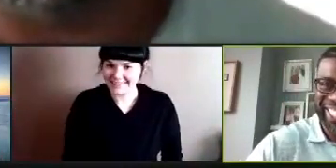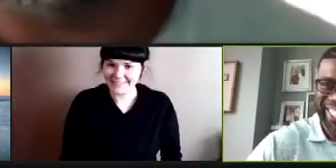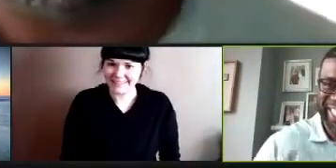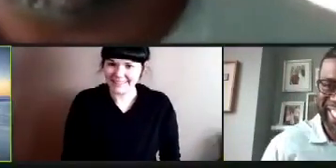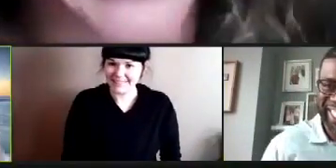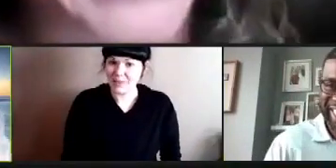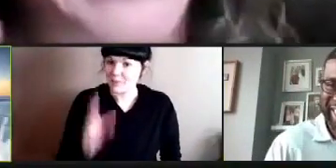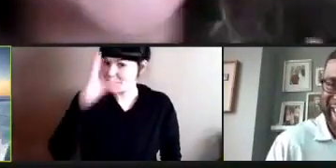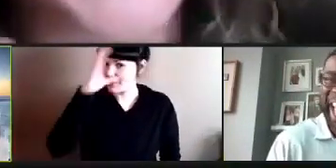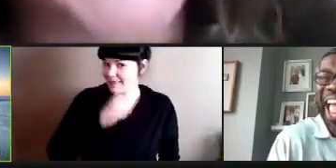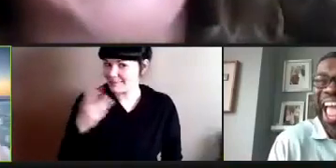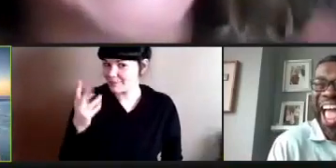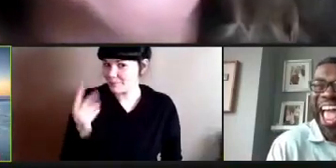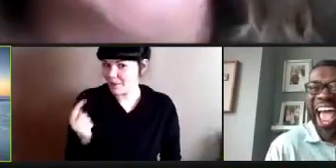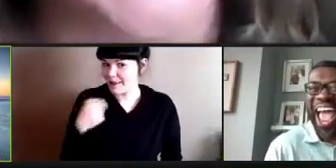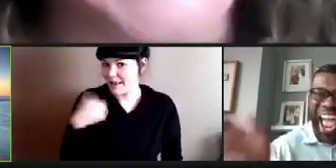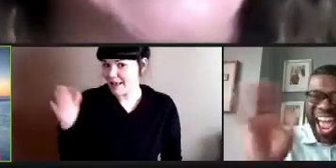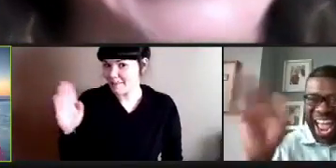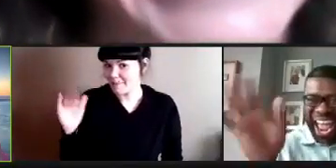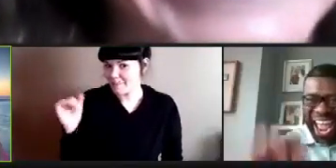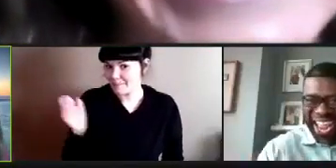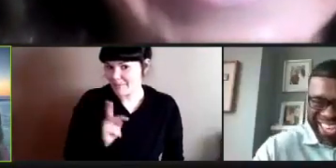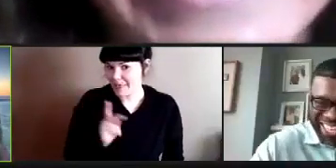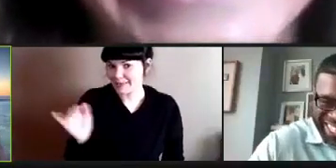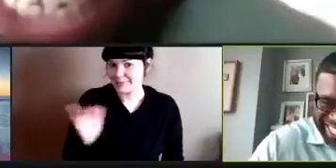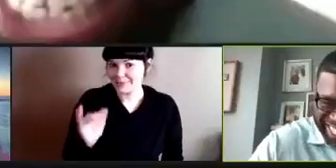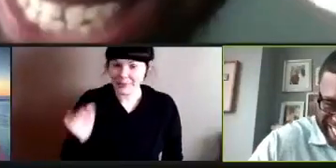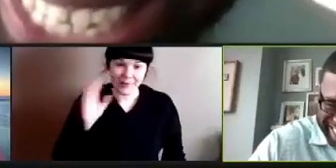too, Terry. Hi, everyone.